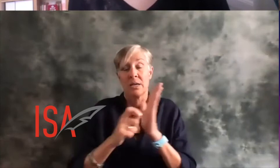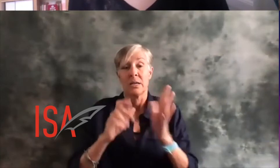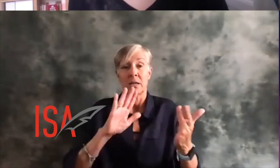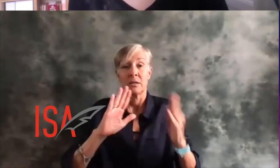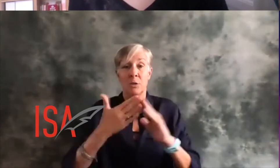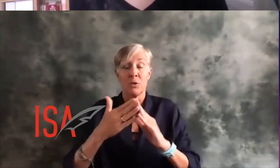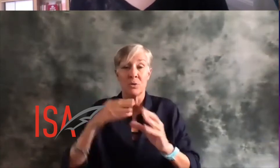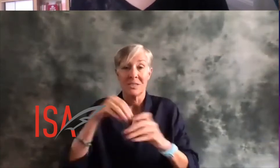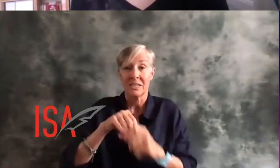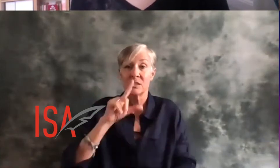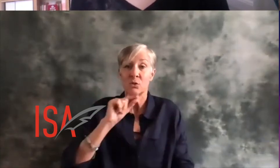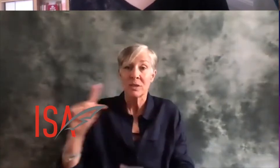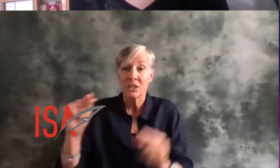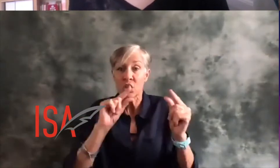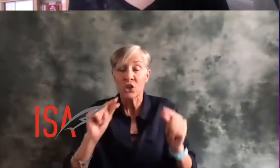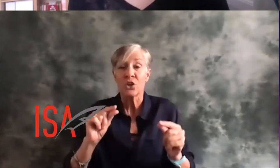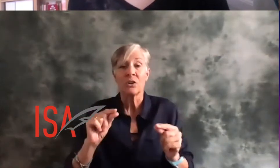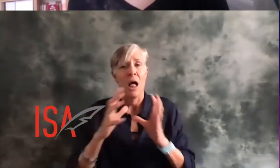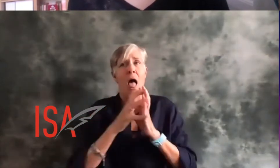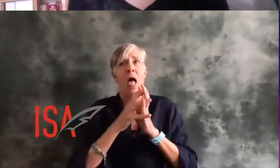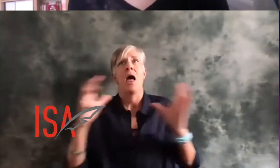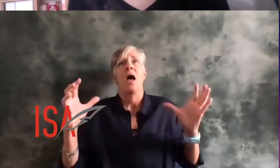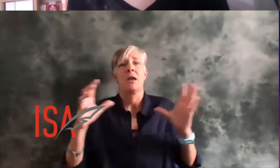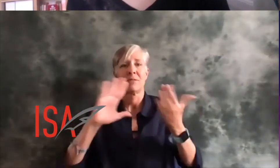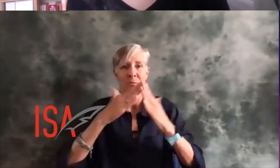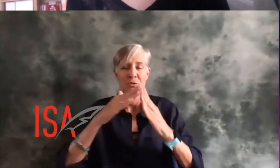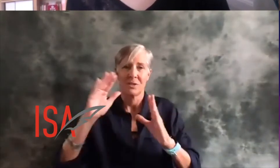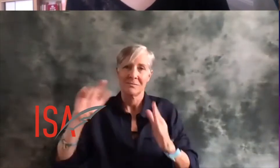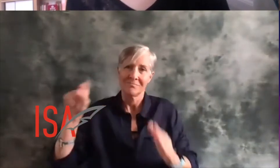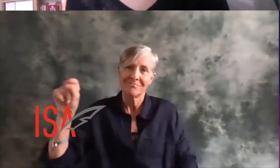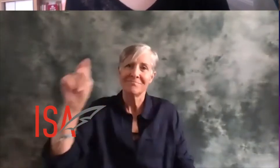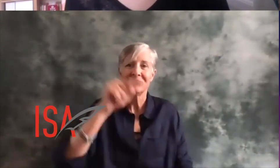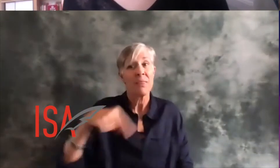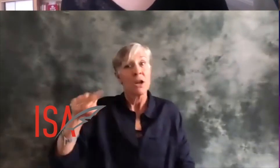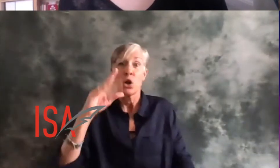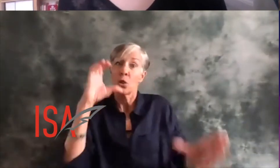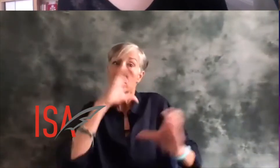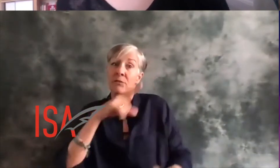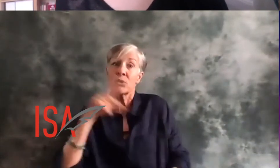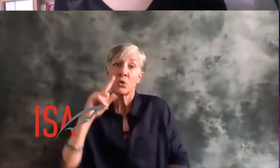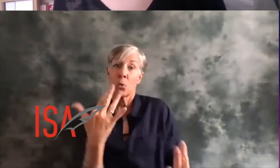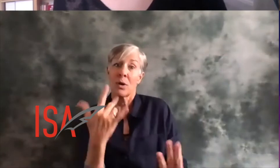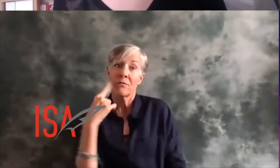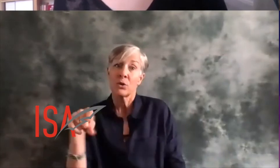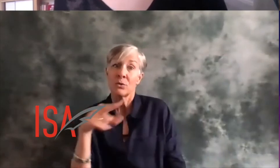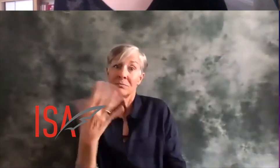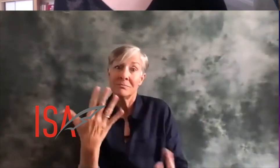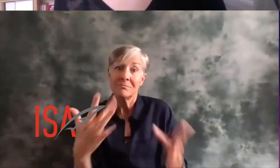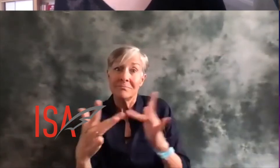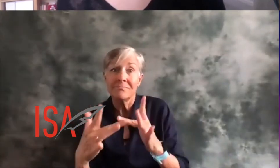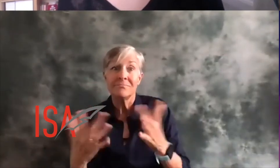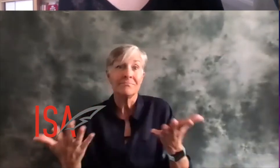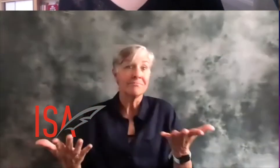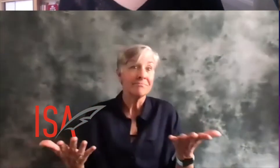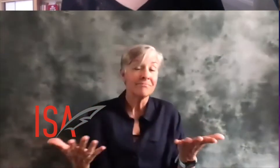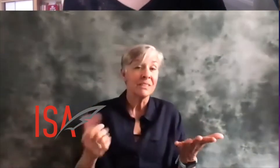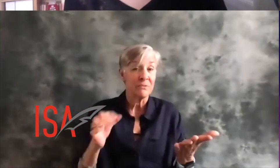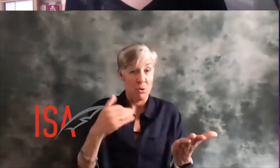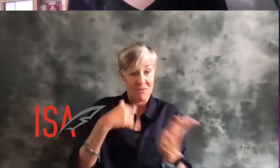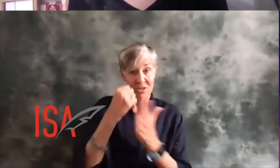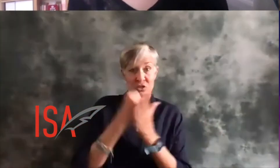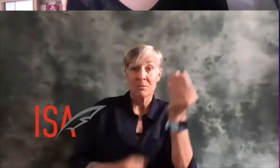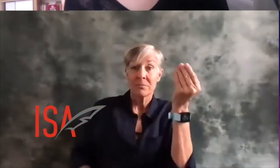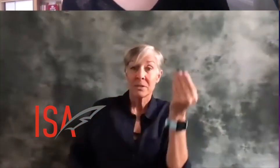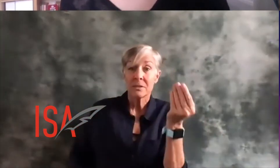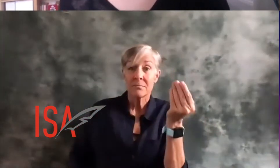Twitter. There's huge communities out there, and people are looking for you. I think also, you know, if you want, you have those scripts and you want to